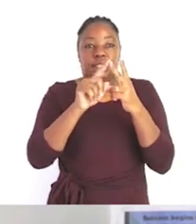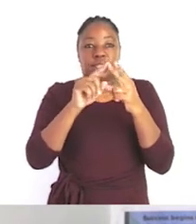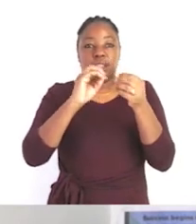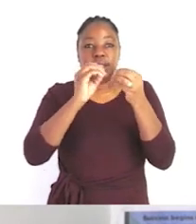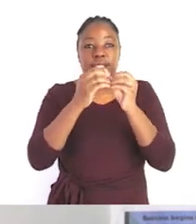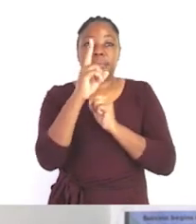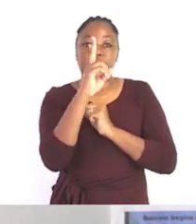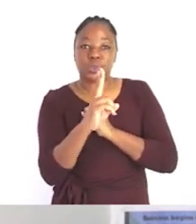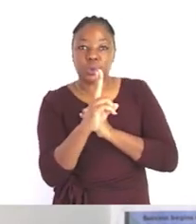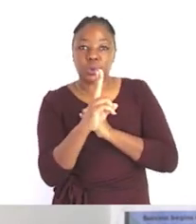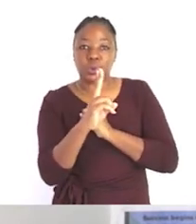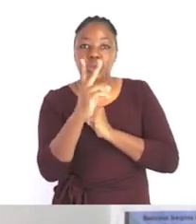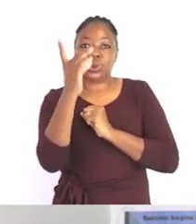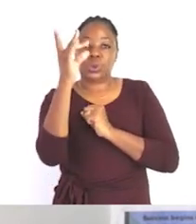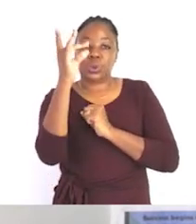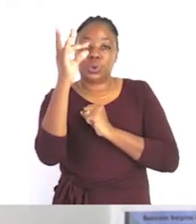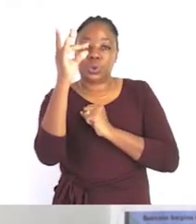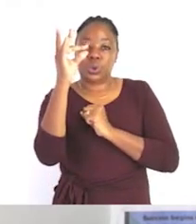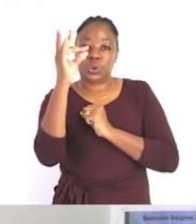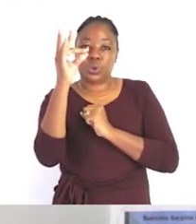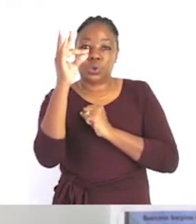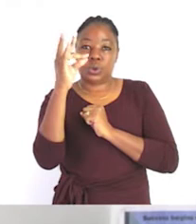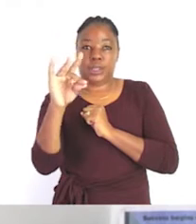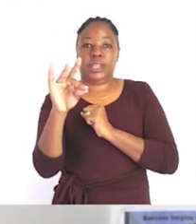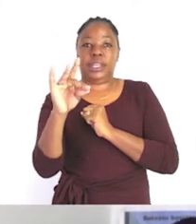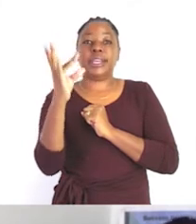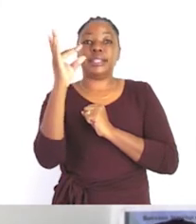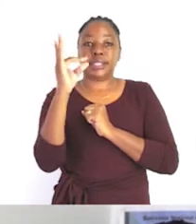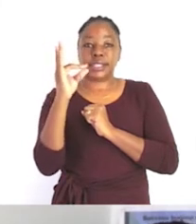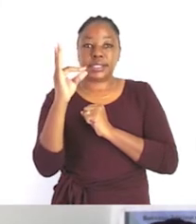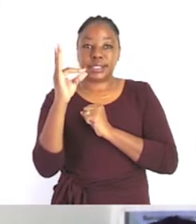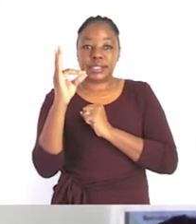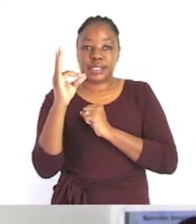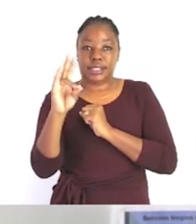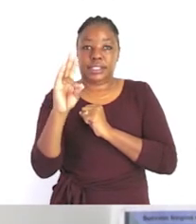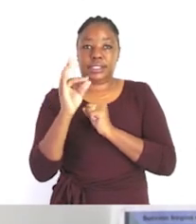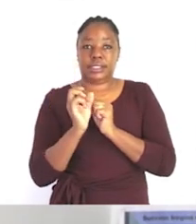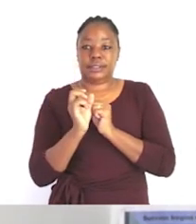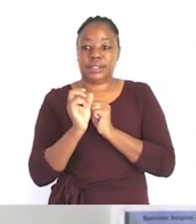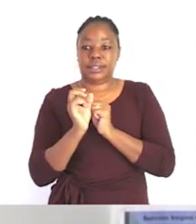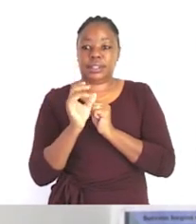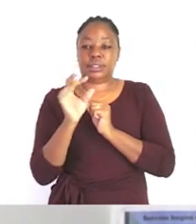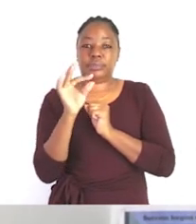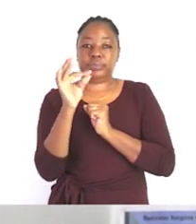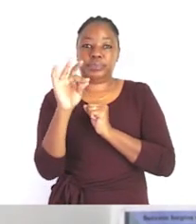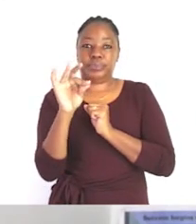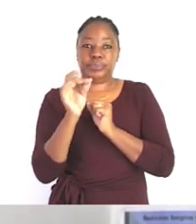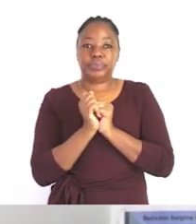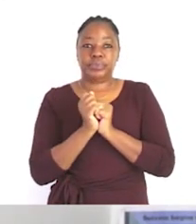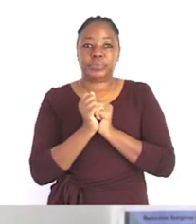2 here and we have 8. Now remember, organize or arrange our numbers